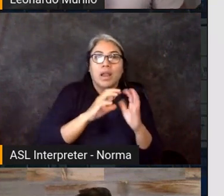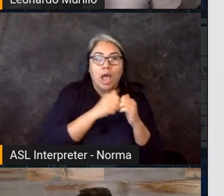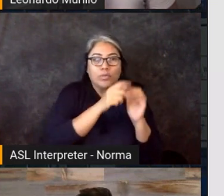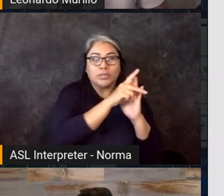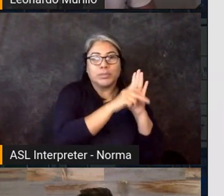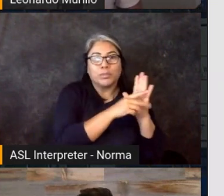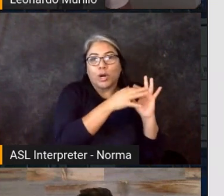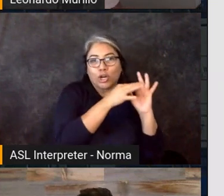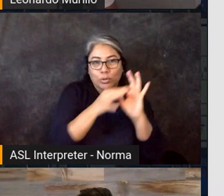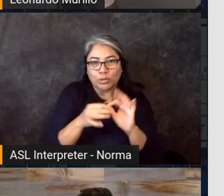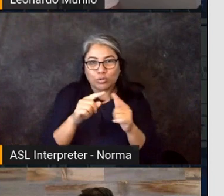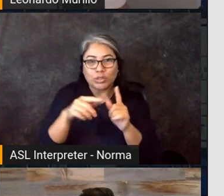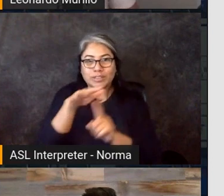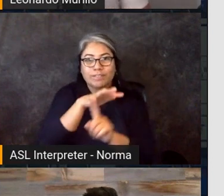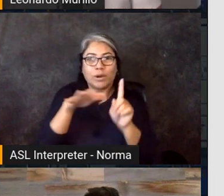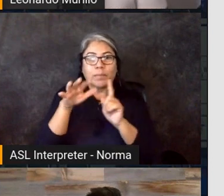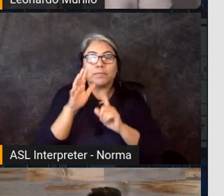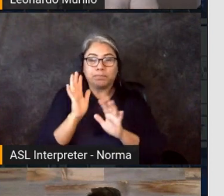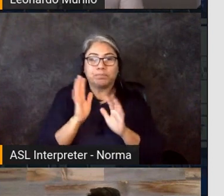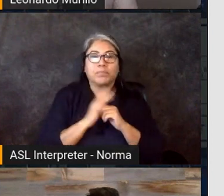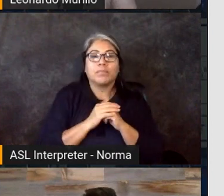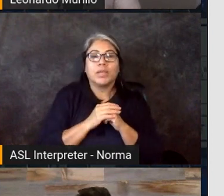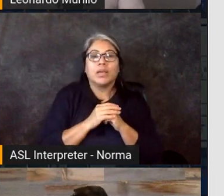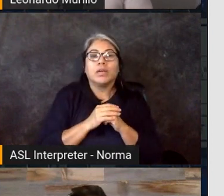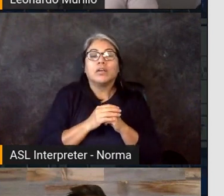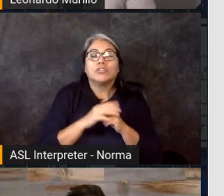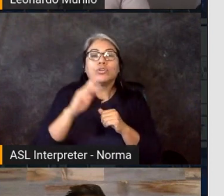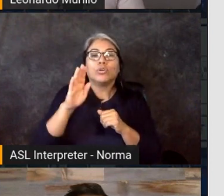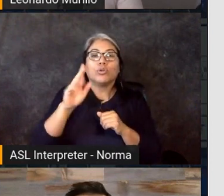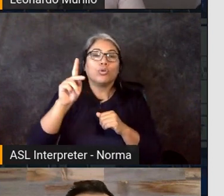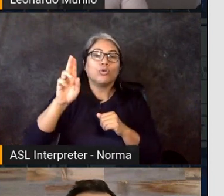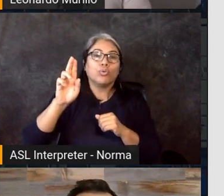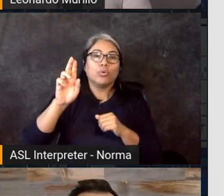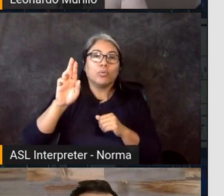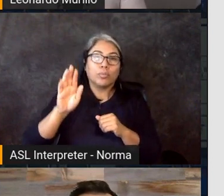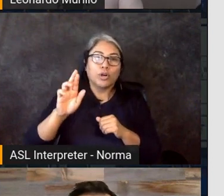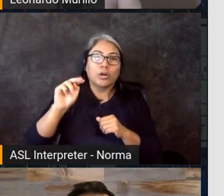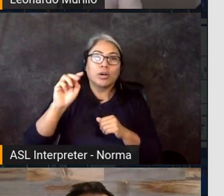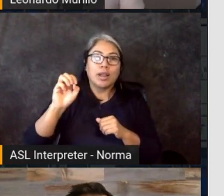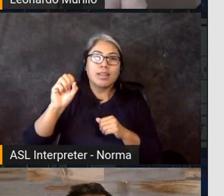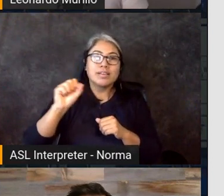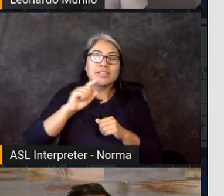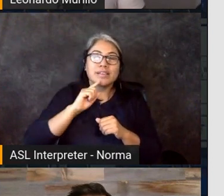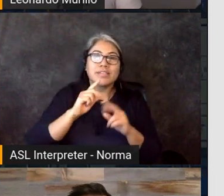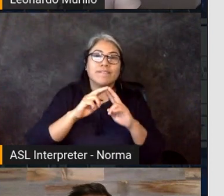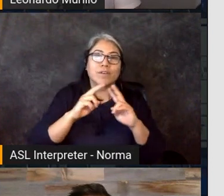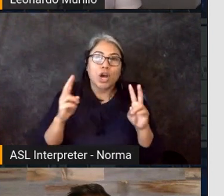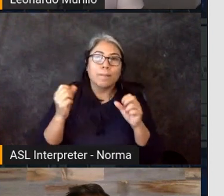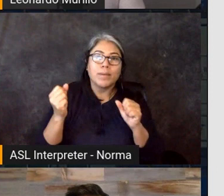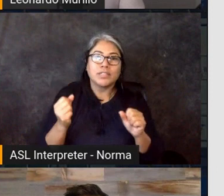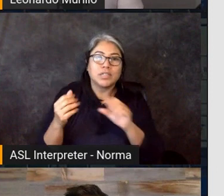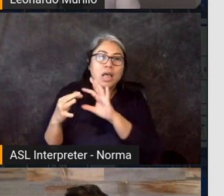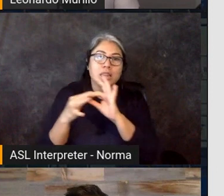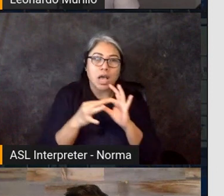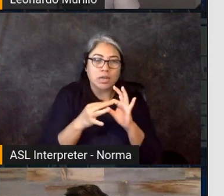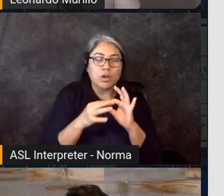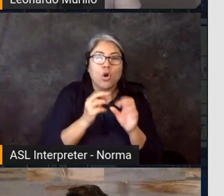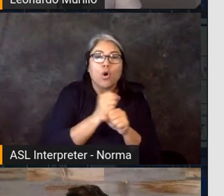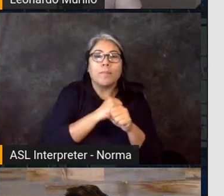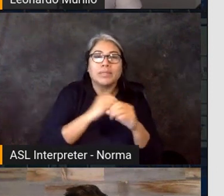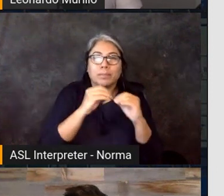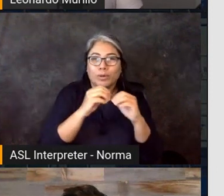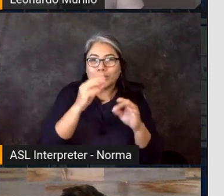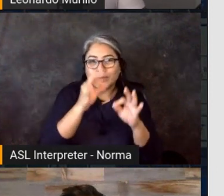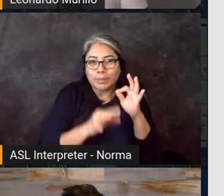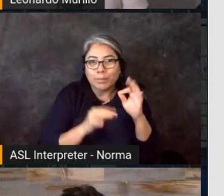right? And Kubernetes is very, very much aligned, or it makes it simpler to reach